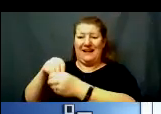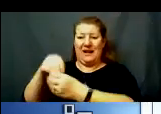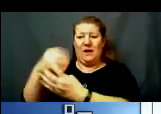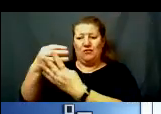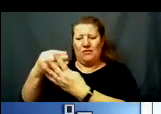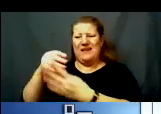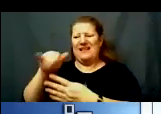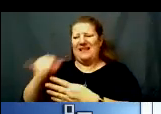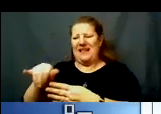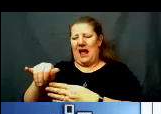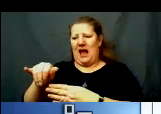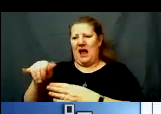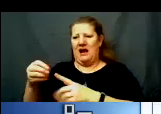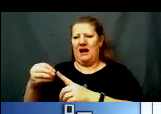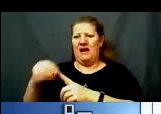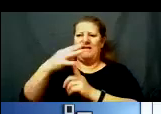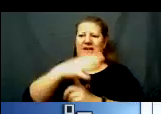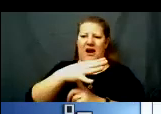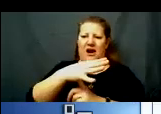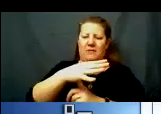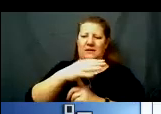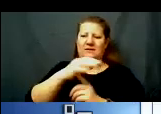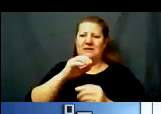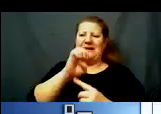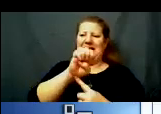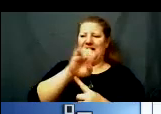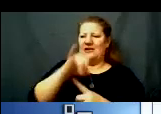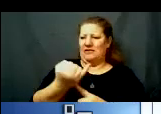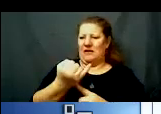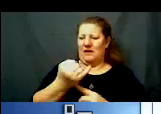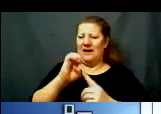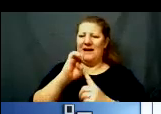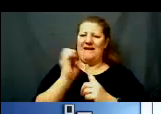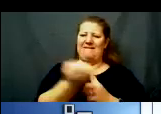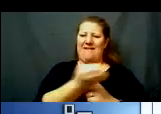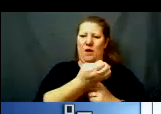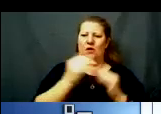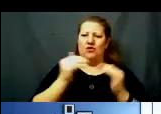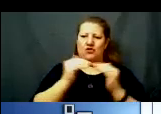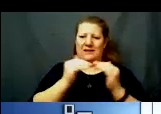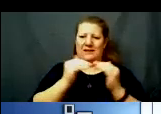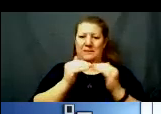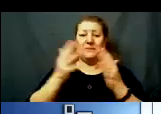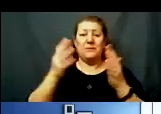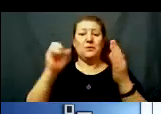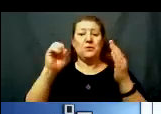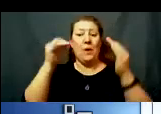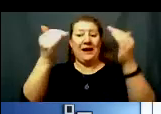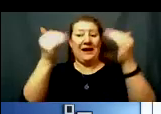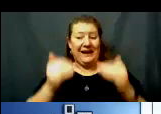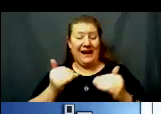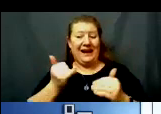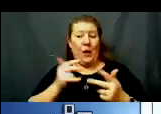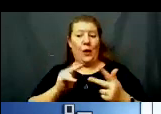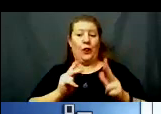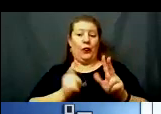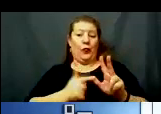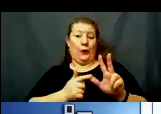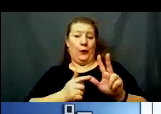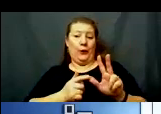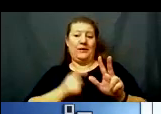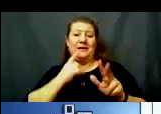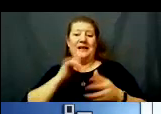form, I would argue, of environmental injustice. Now to round this argument out then, the third argument I'm gonna make here is that